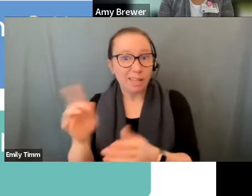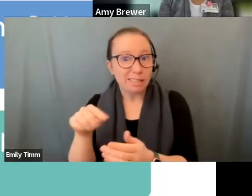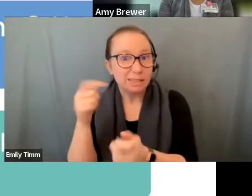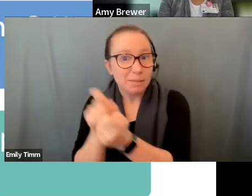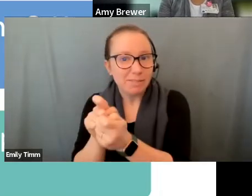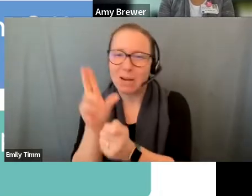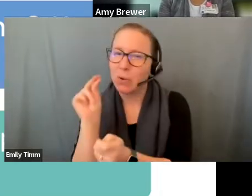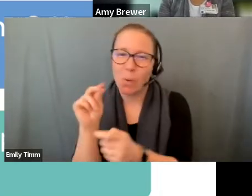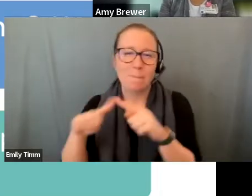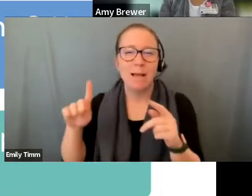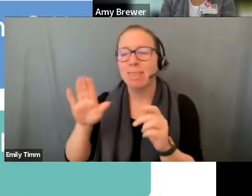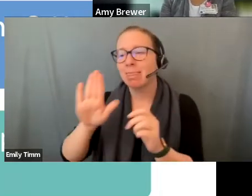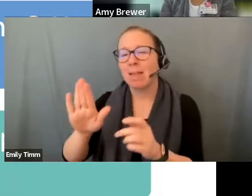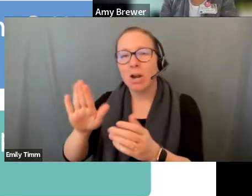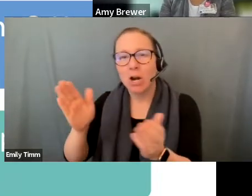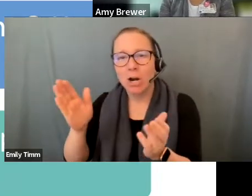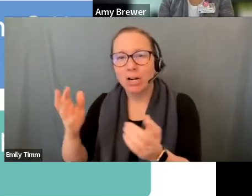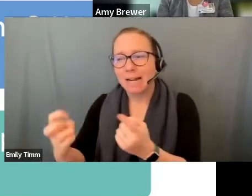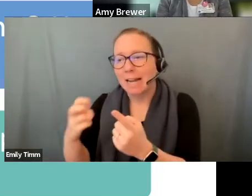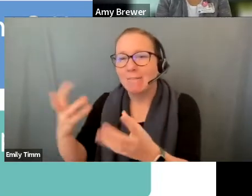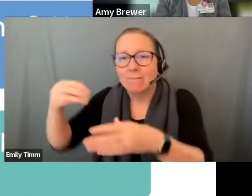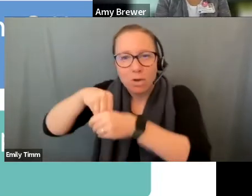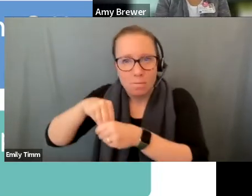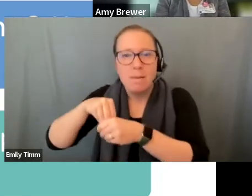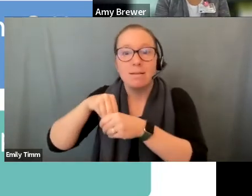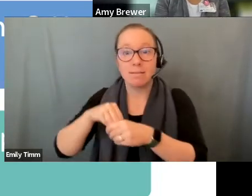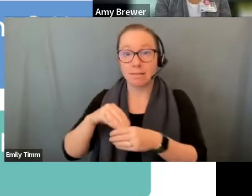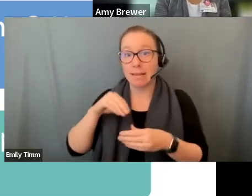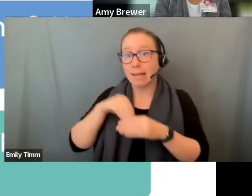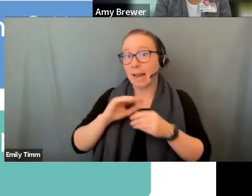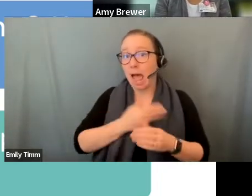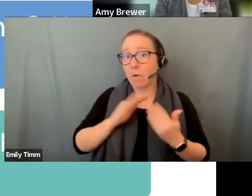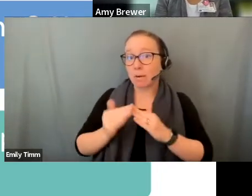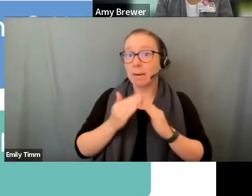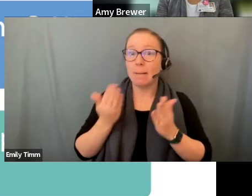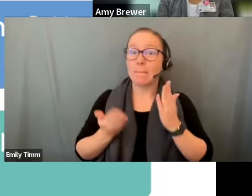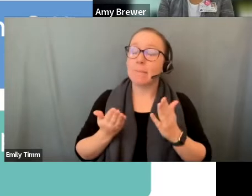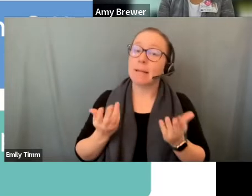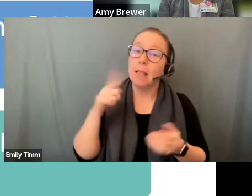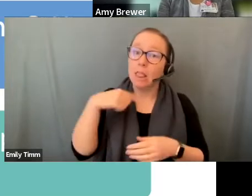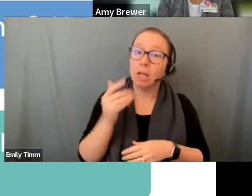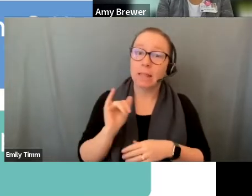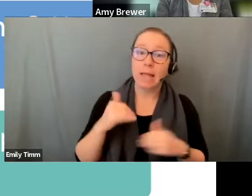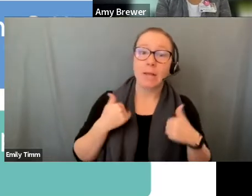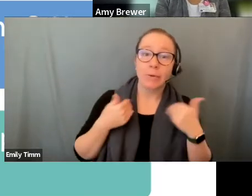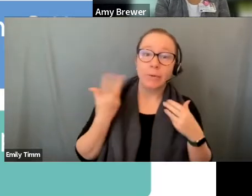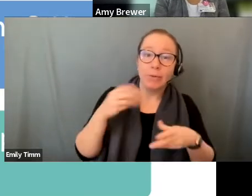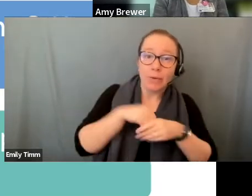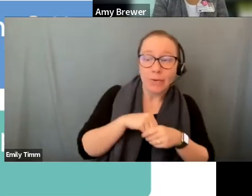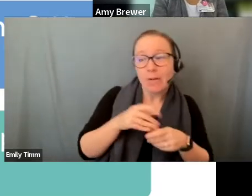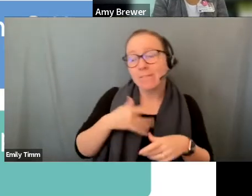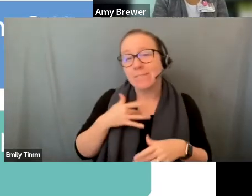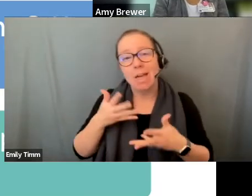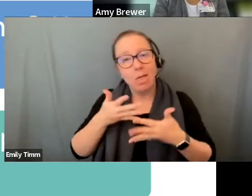engagement and providing opportunity for youth leadership. And in our community, it might look like youth engaging in and feeling welcomed into